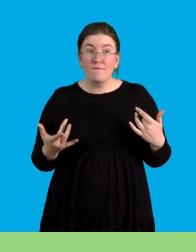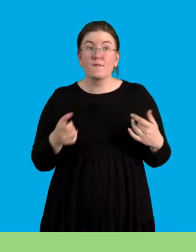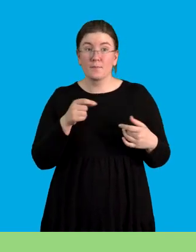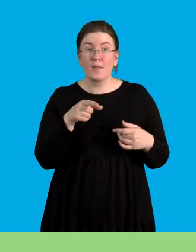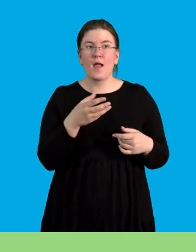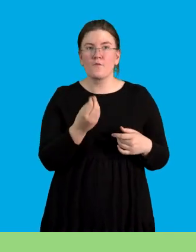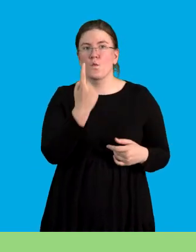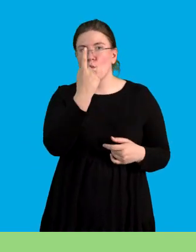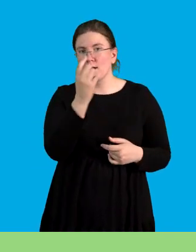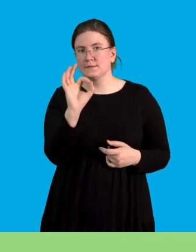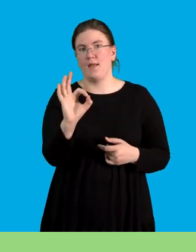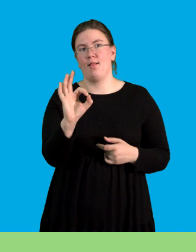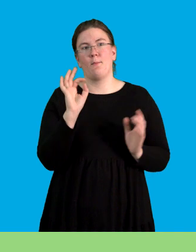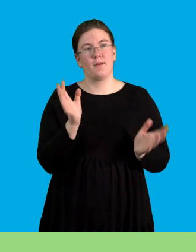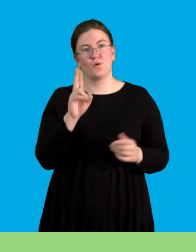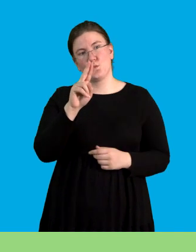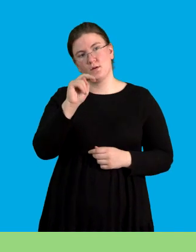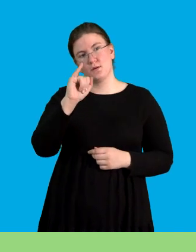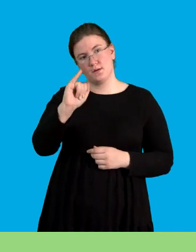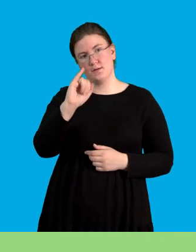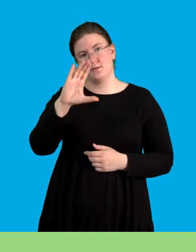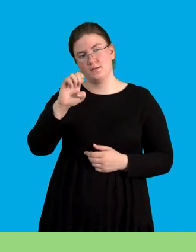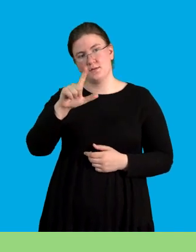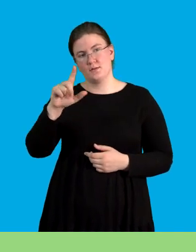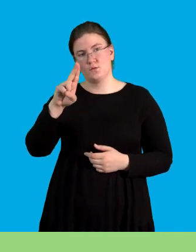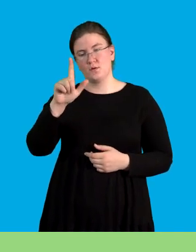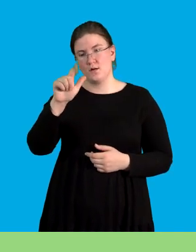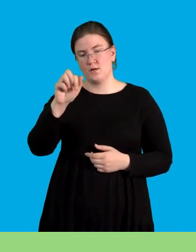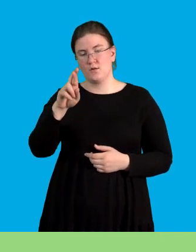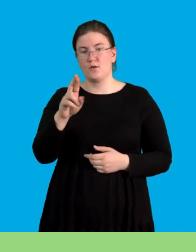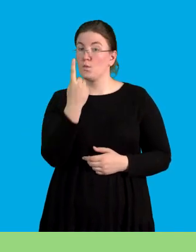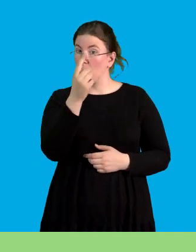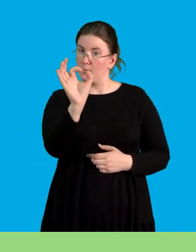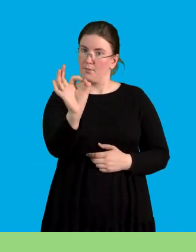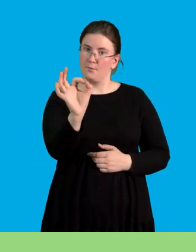the prefix uni to remind you that it is one cell.